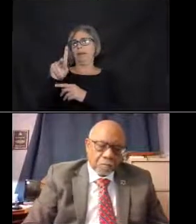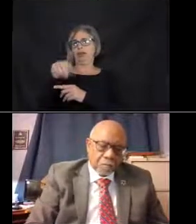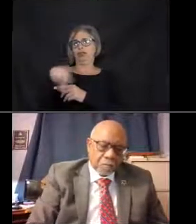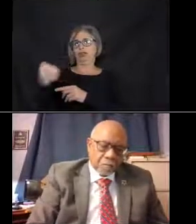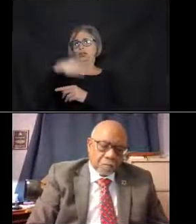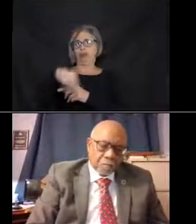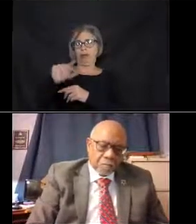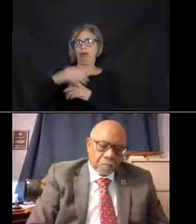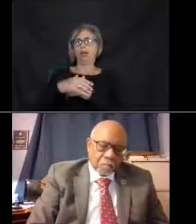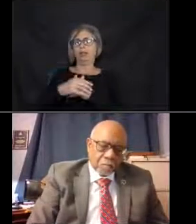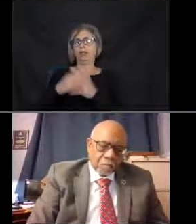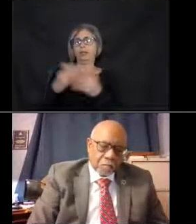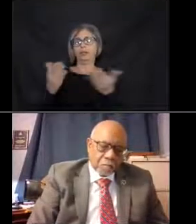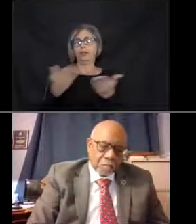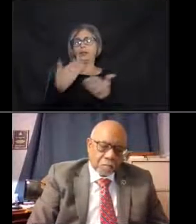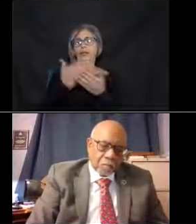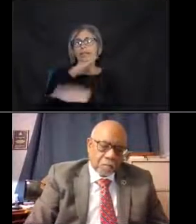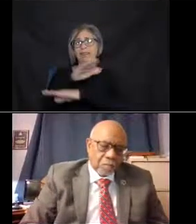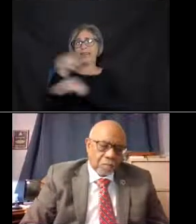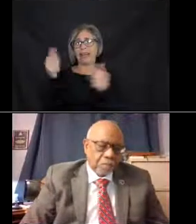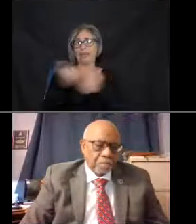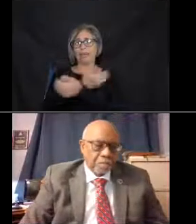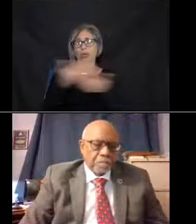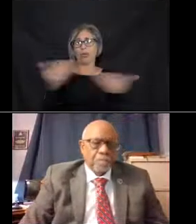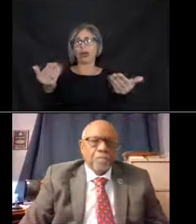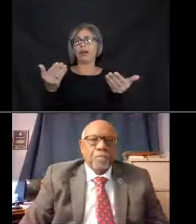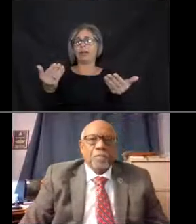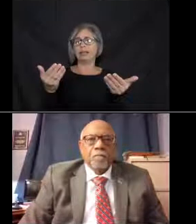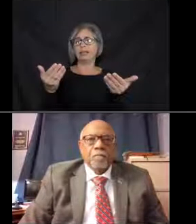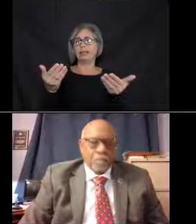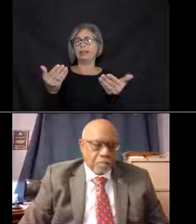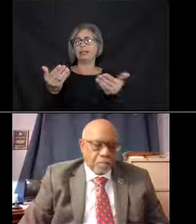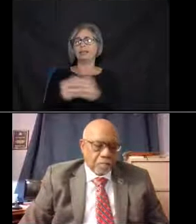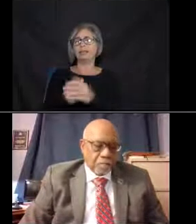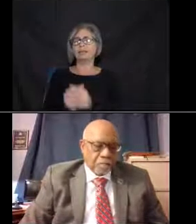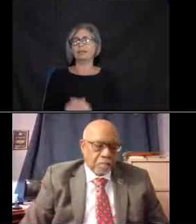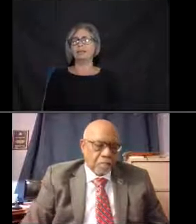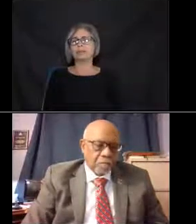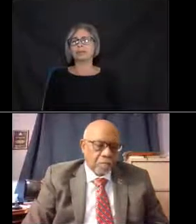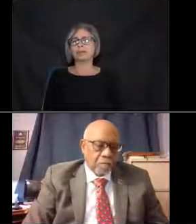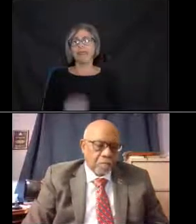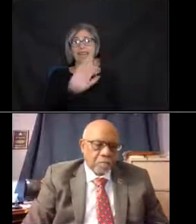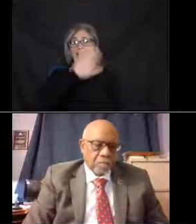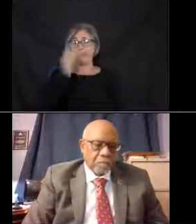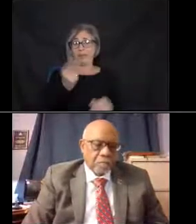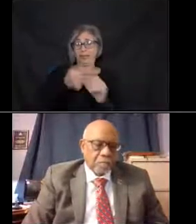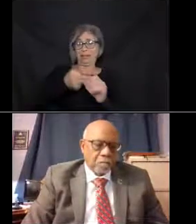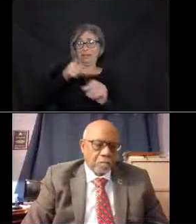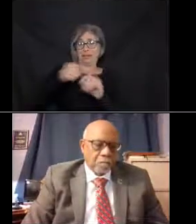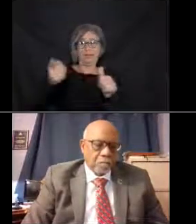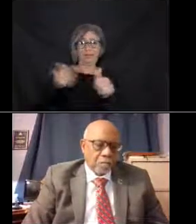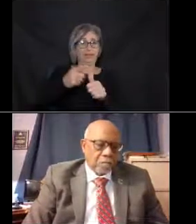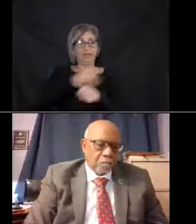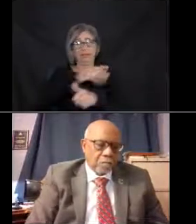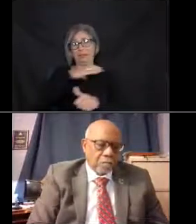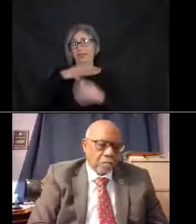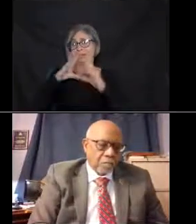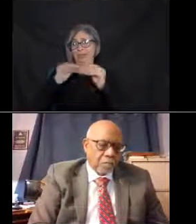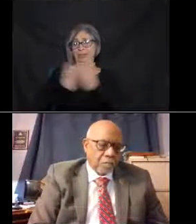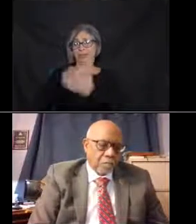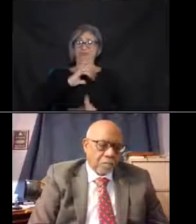It's great to be here with everyone this evening. As somebody who's watched a lot of City Commission meetings but never participated in one, it's pretty cool for